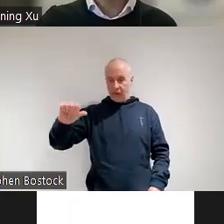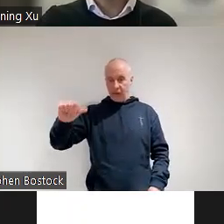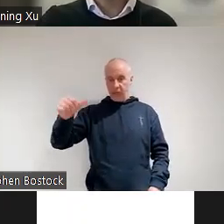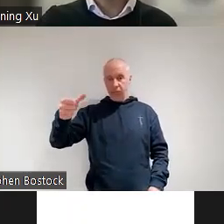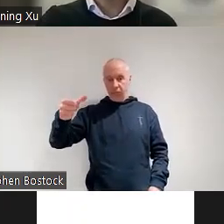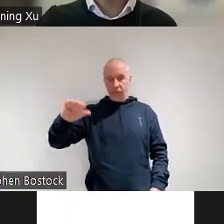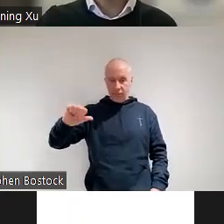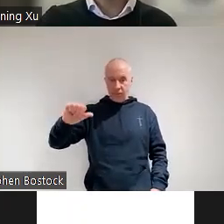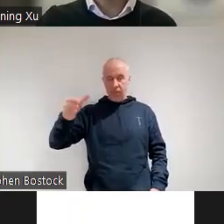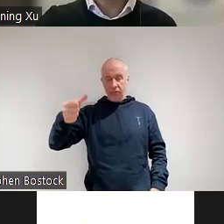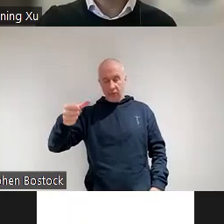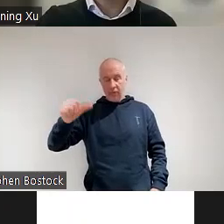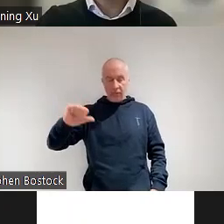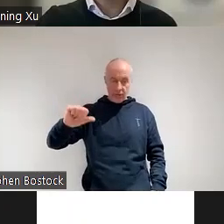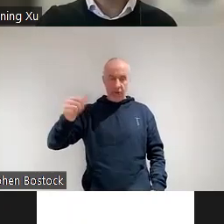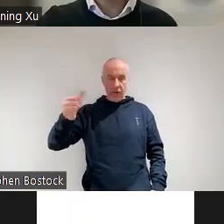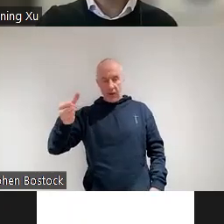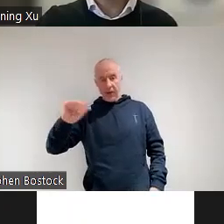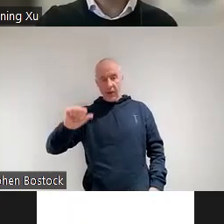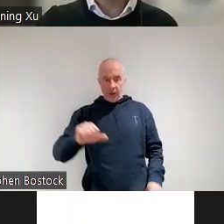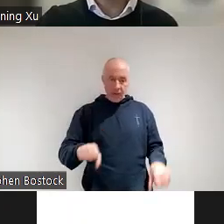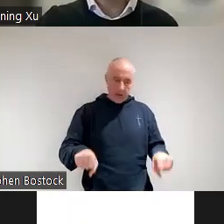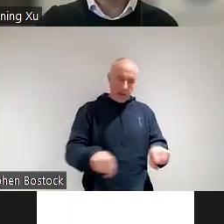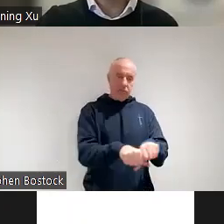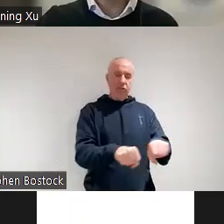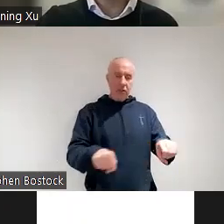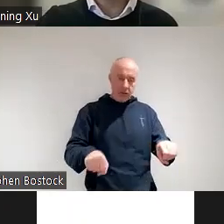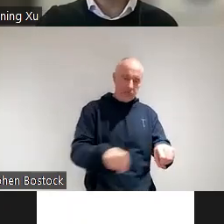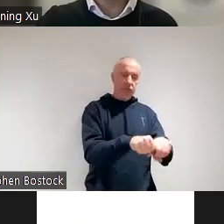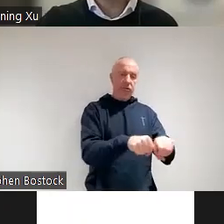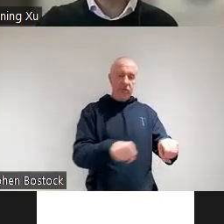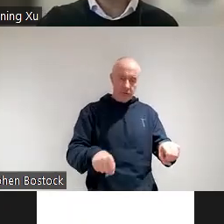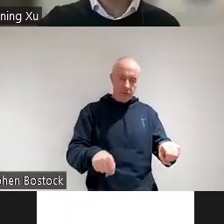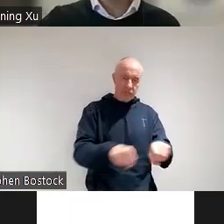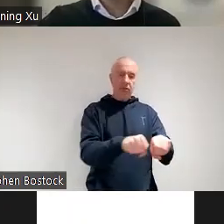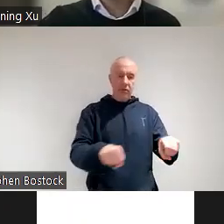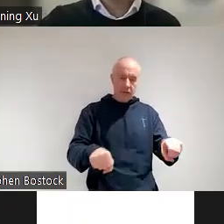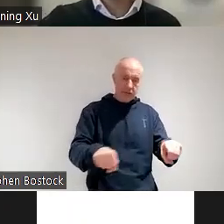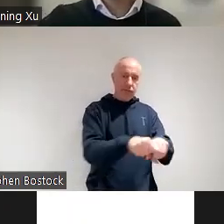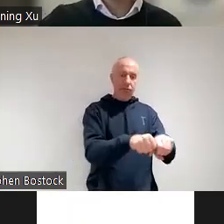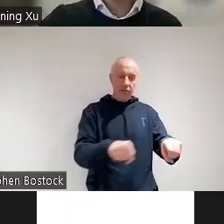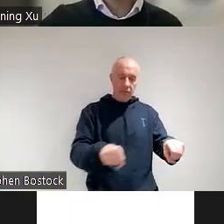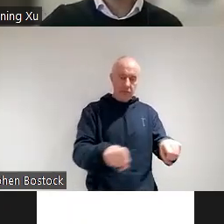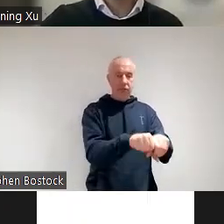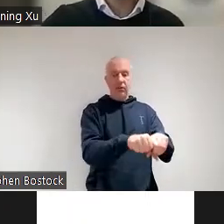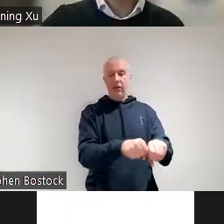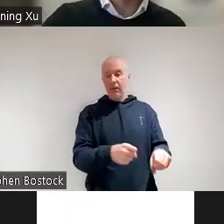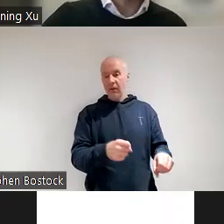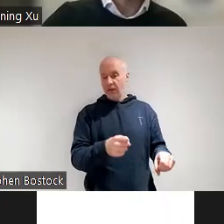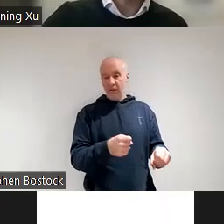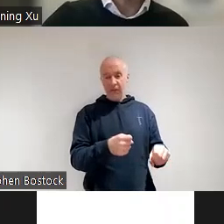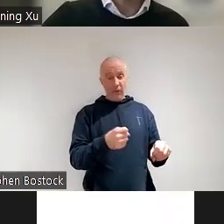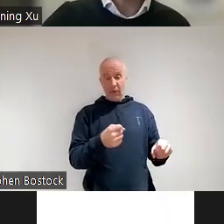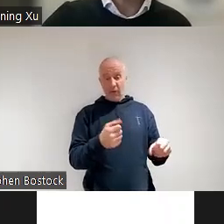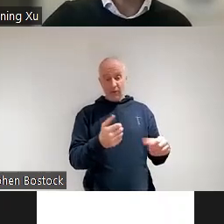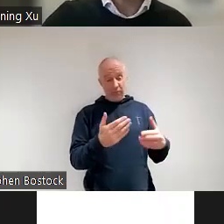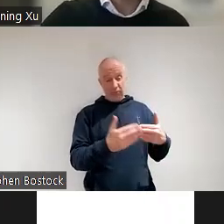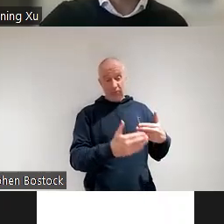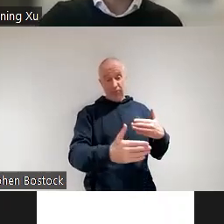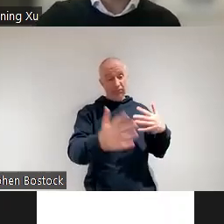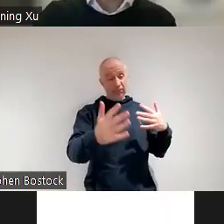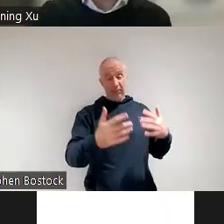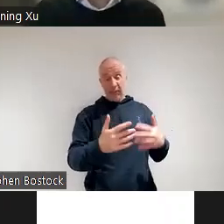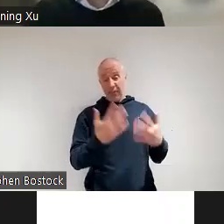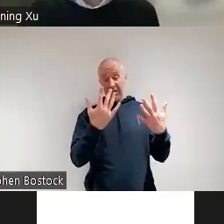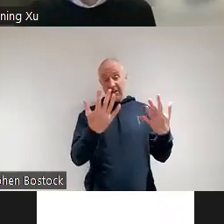you could imagine, there could be thousands and thousands of times that will be used. And is it going to, like 10,000 times after